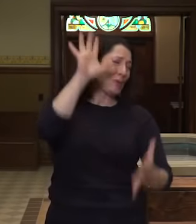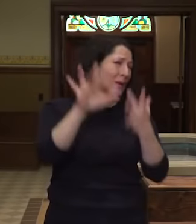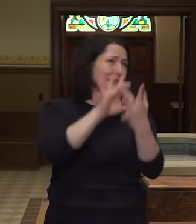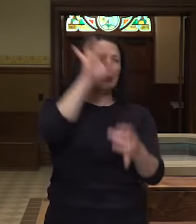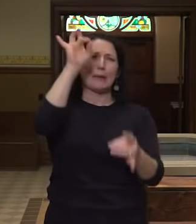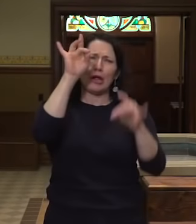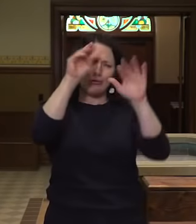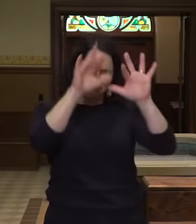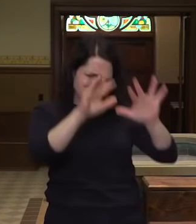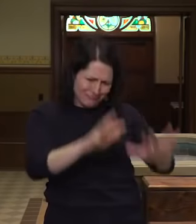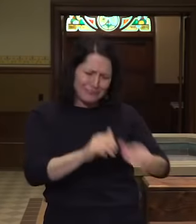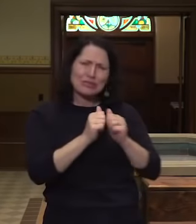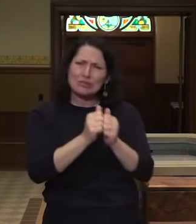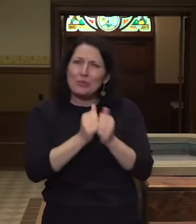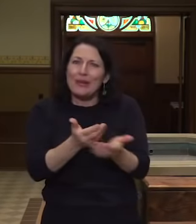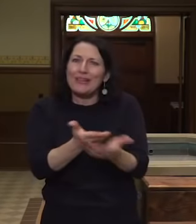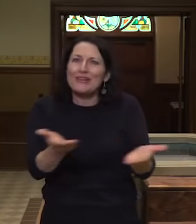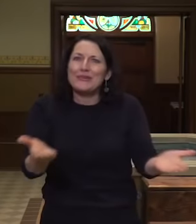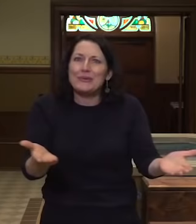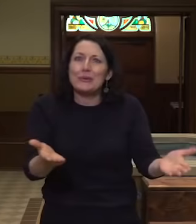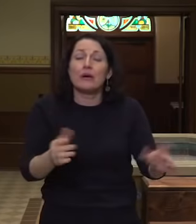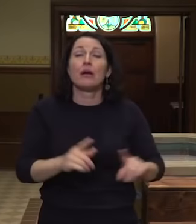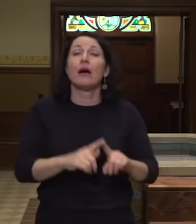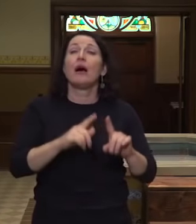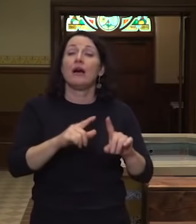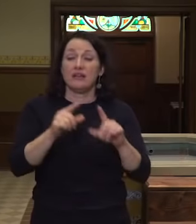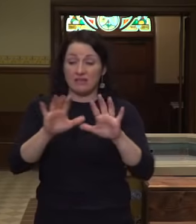you. But let no